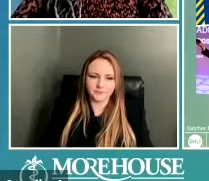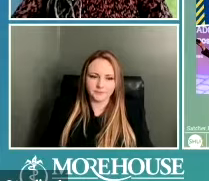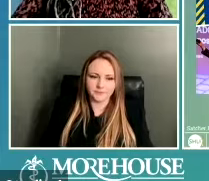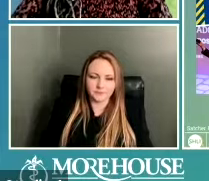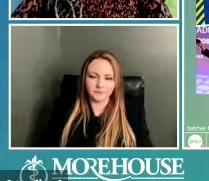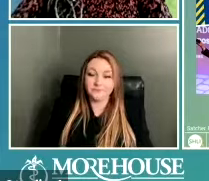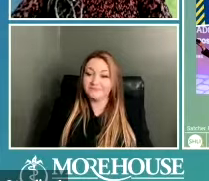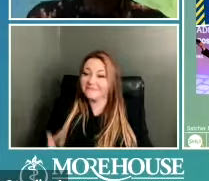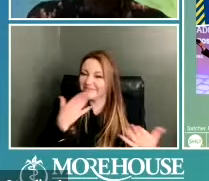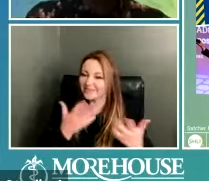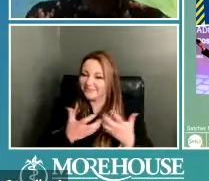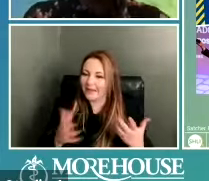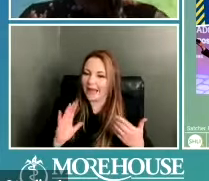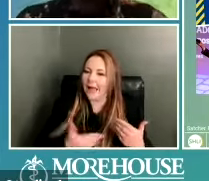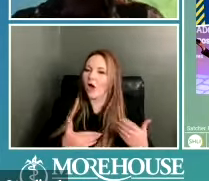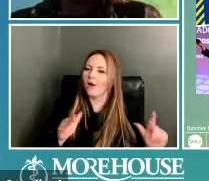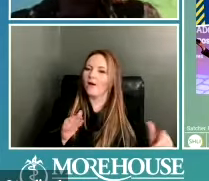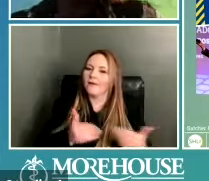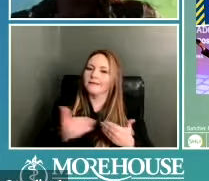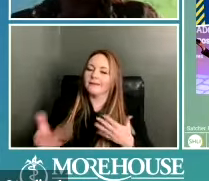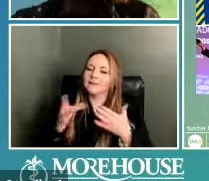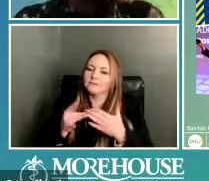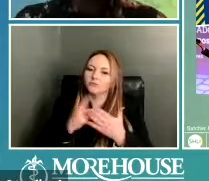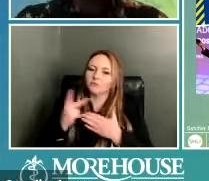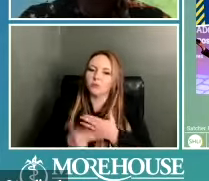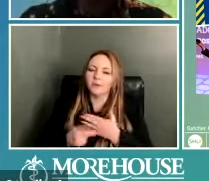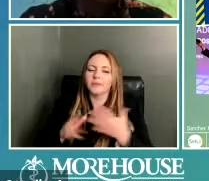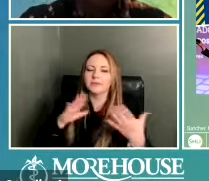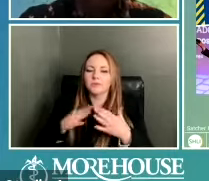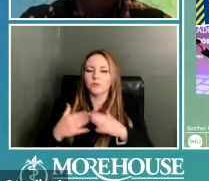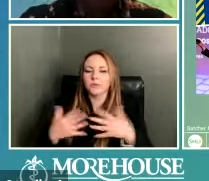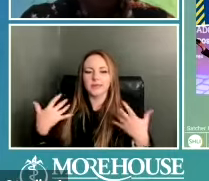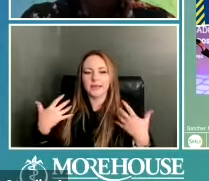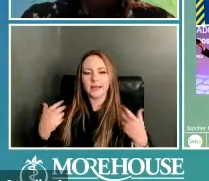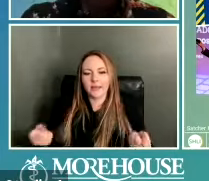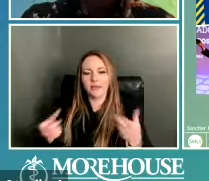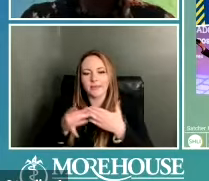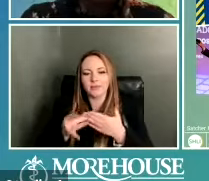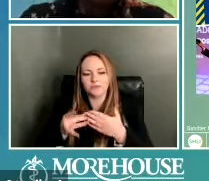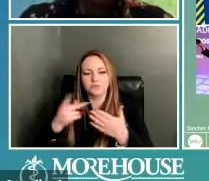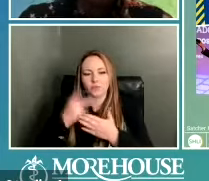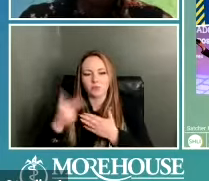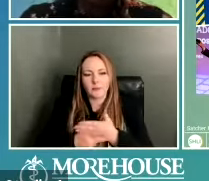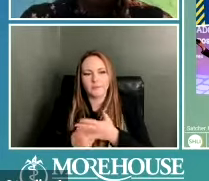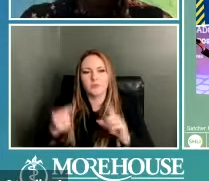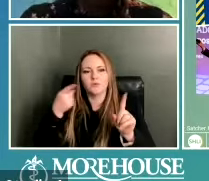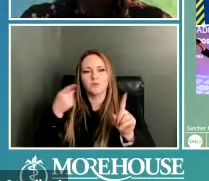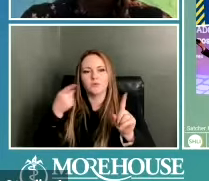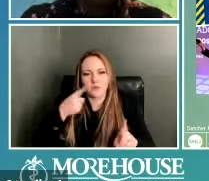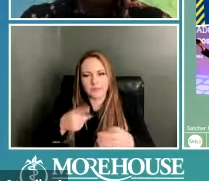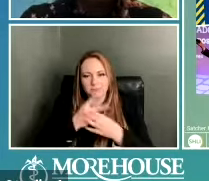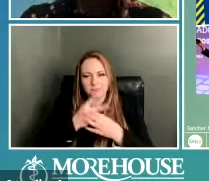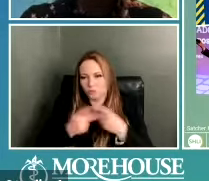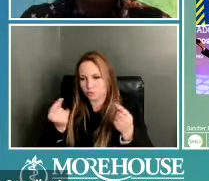Thank you, Allyson. And our next leadership program is the Community Health Leadership Program. The objective of this program is